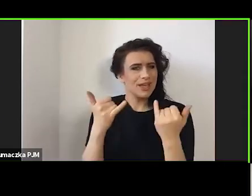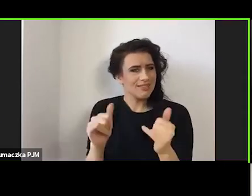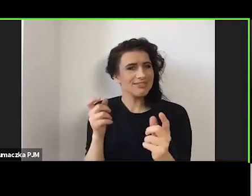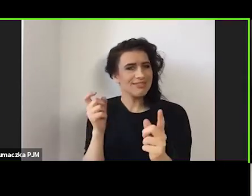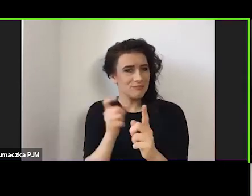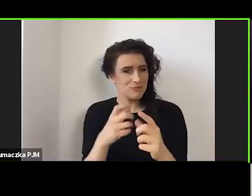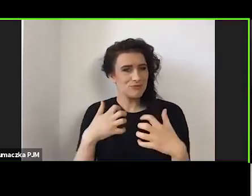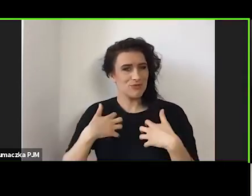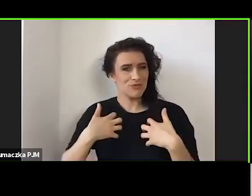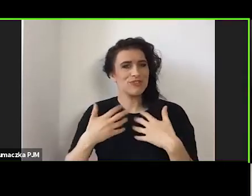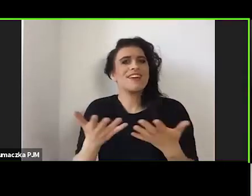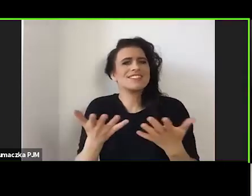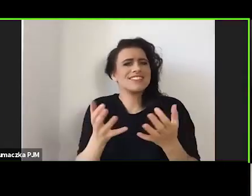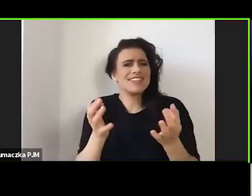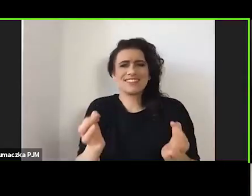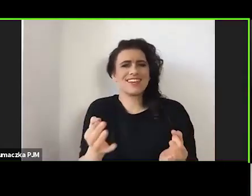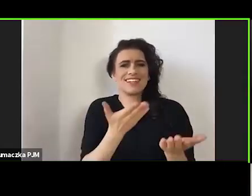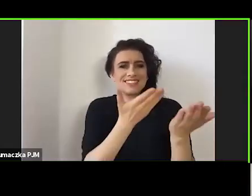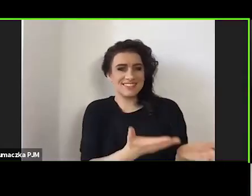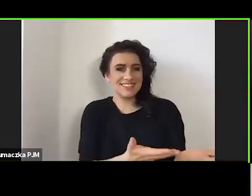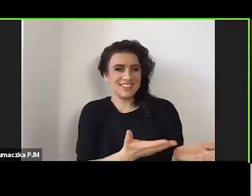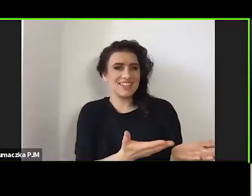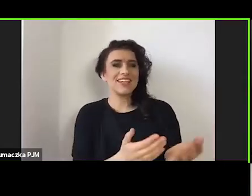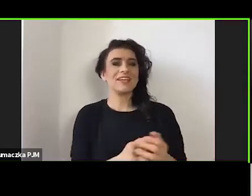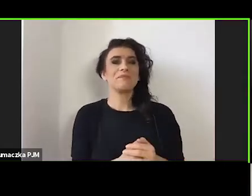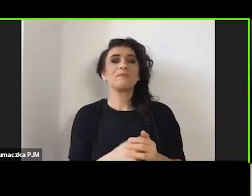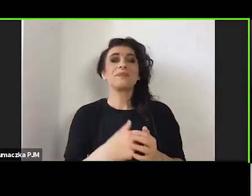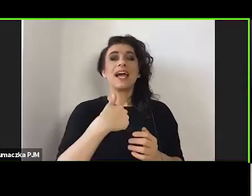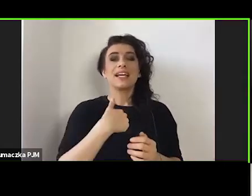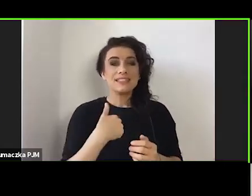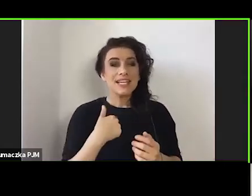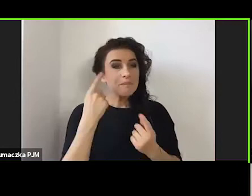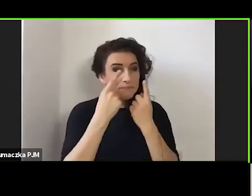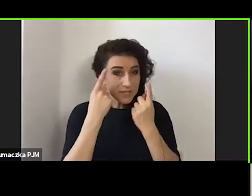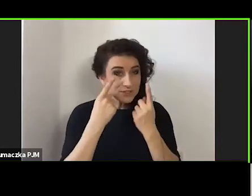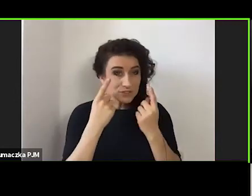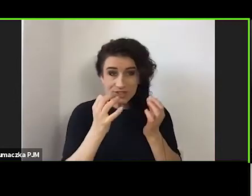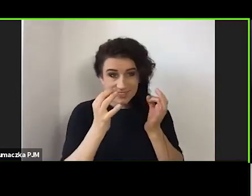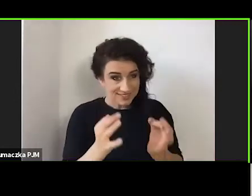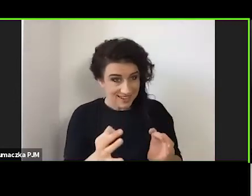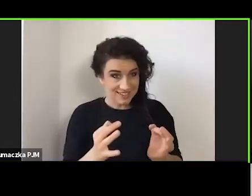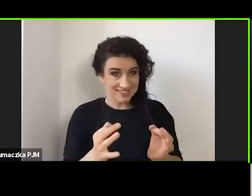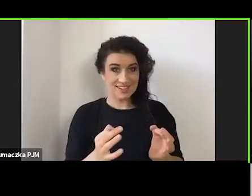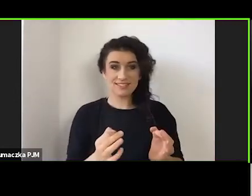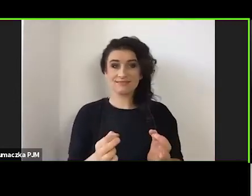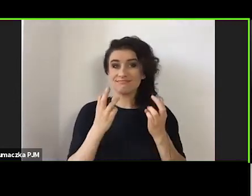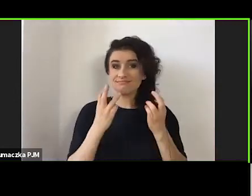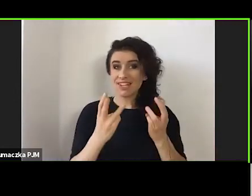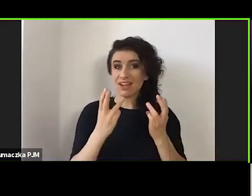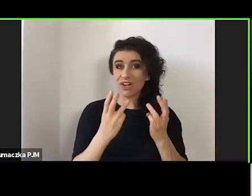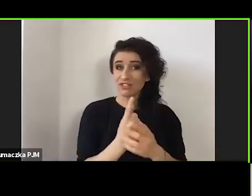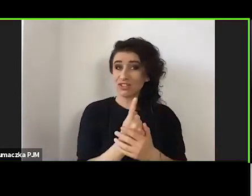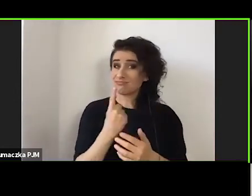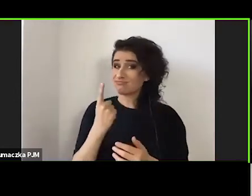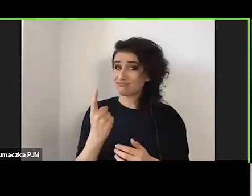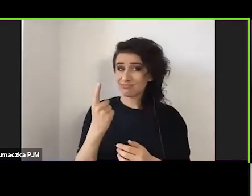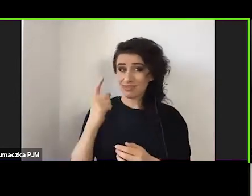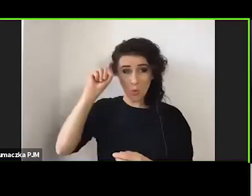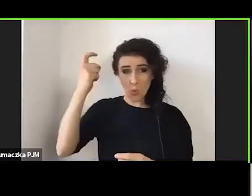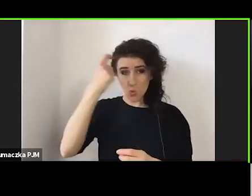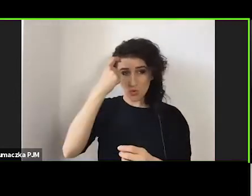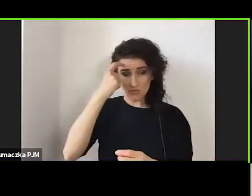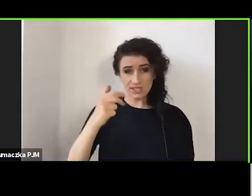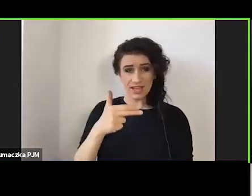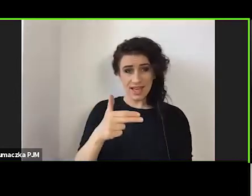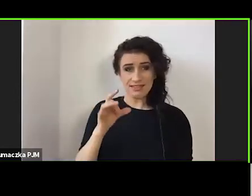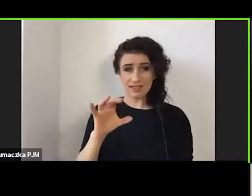important NGOs in our department. In Bolivia, we have 3 main cities or departments, which is